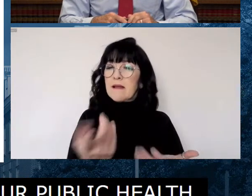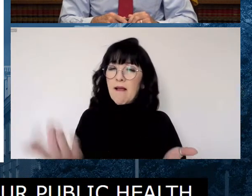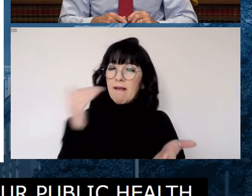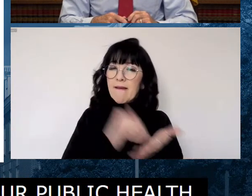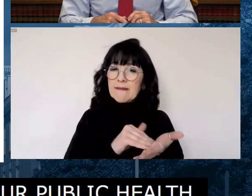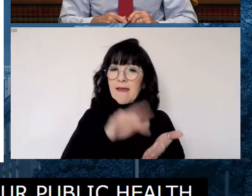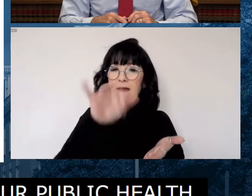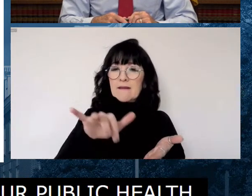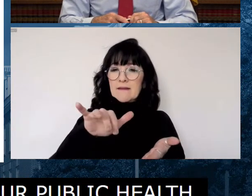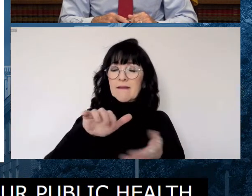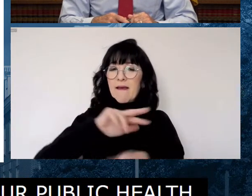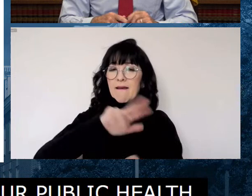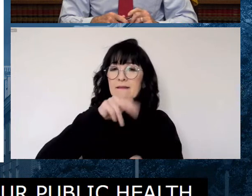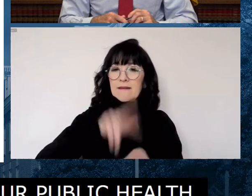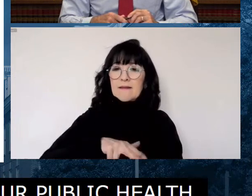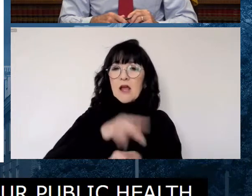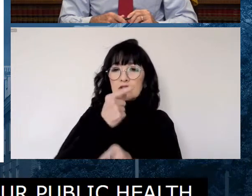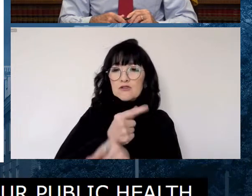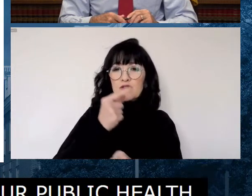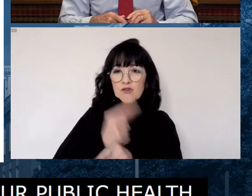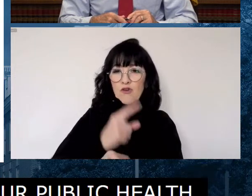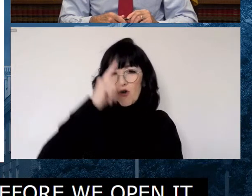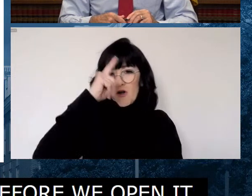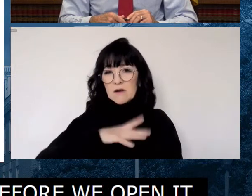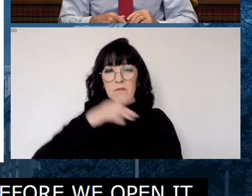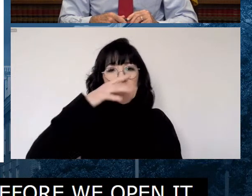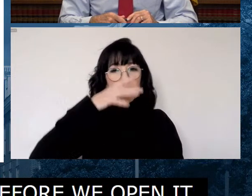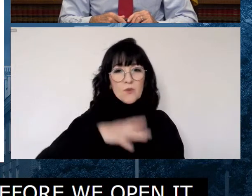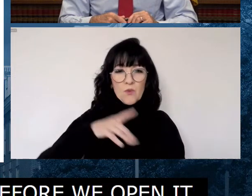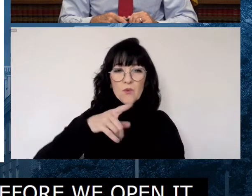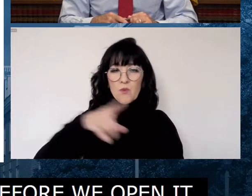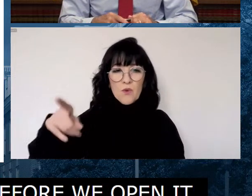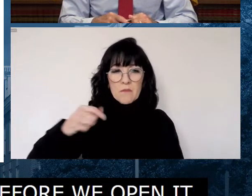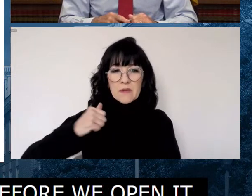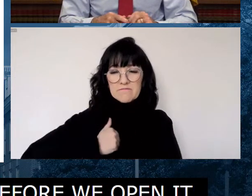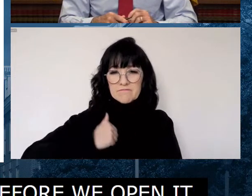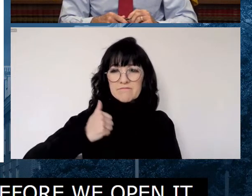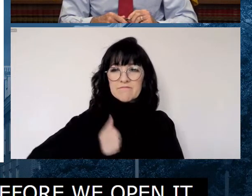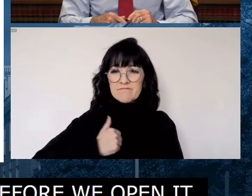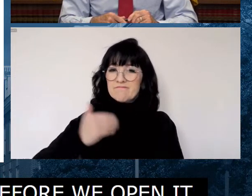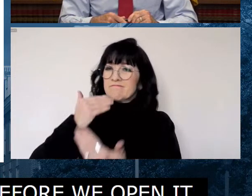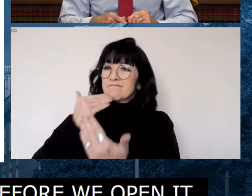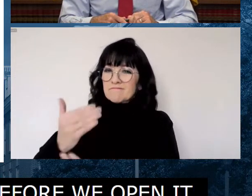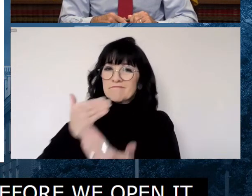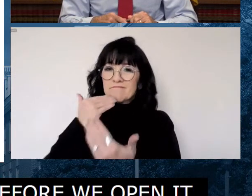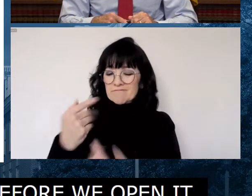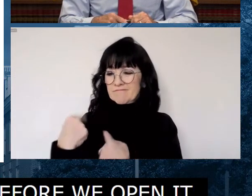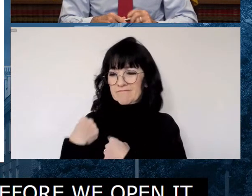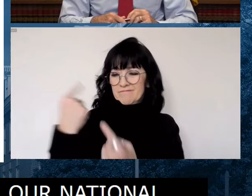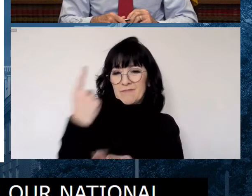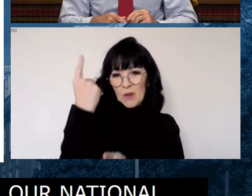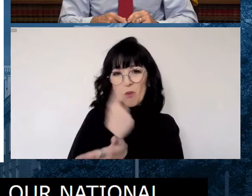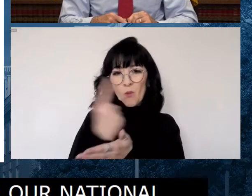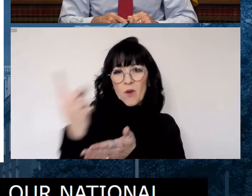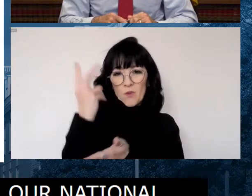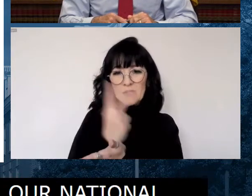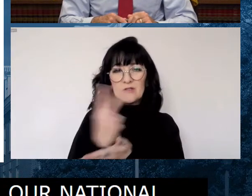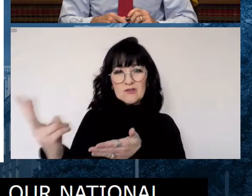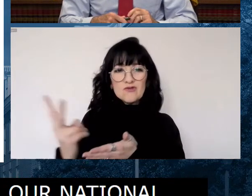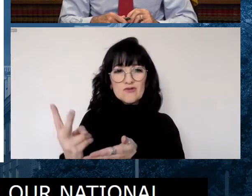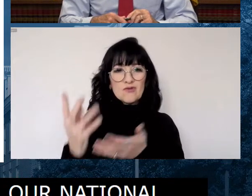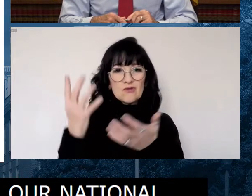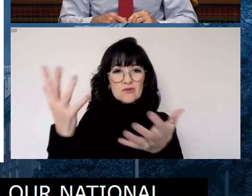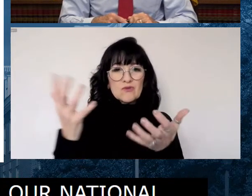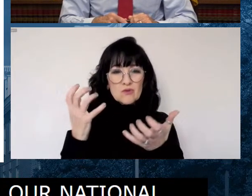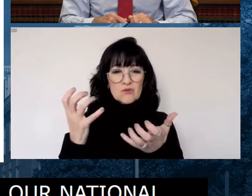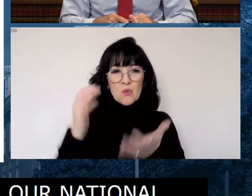men and women who are deployed in non-clinical roles at our hospitals. Really helped us over the last couple of weeks to decompress the